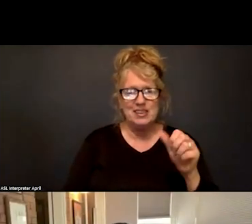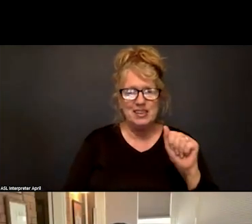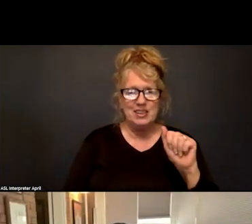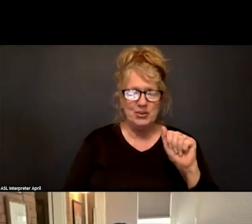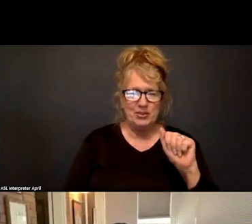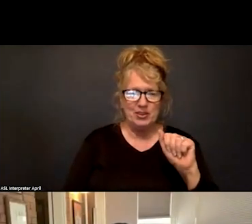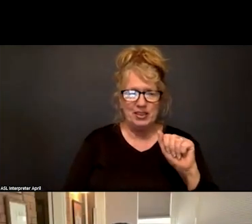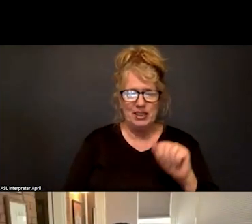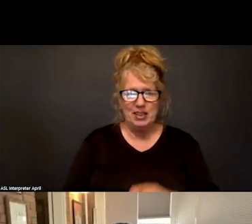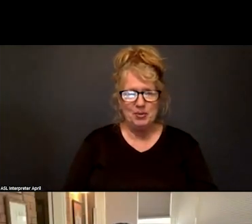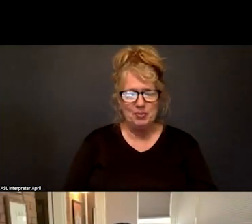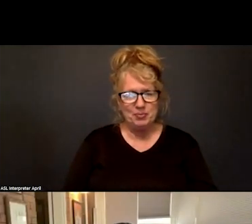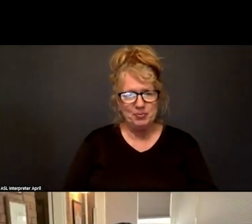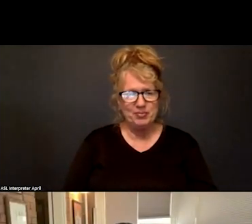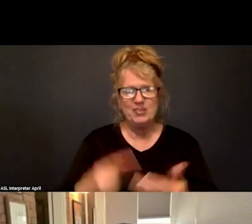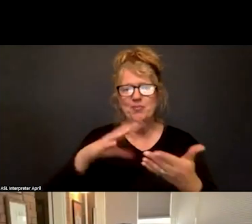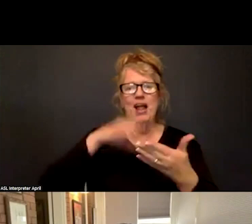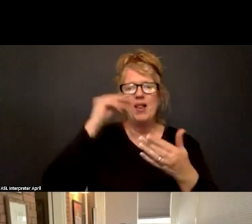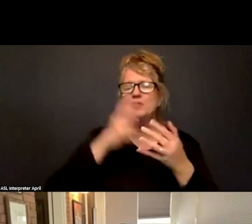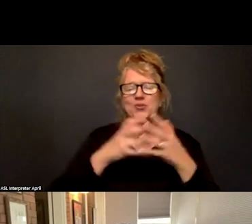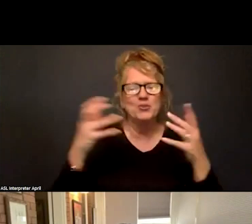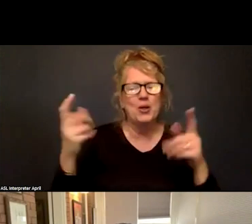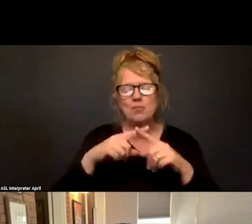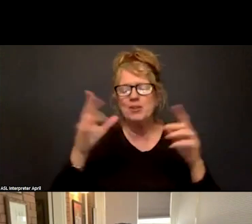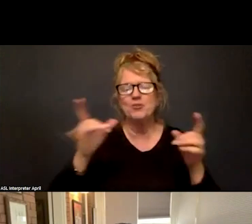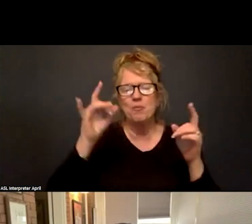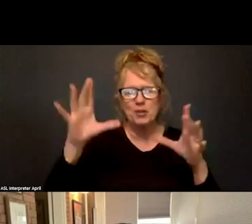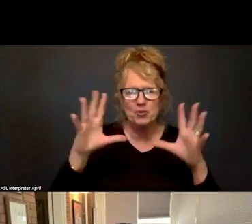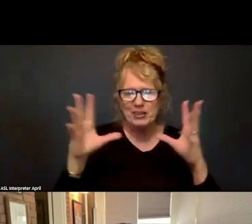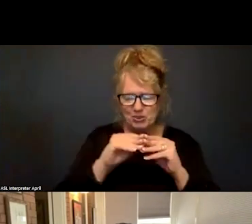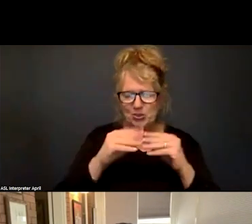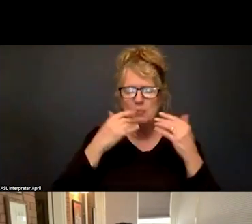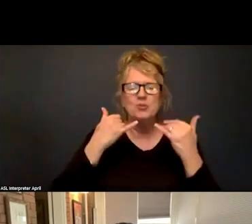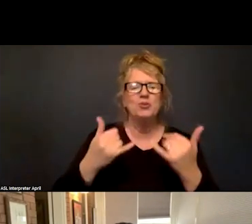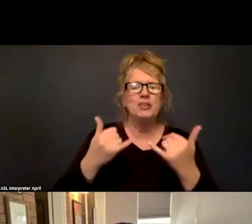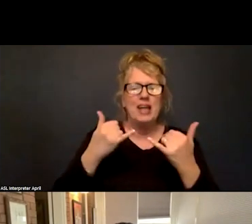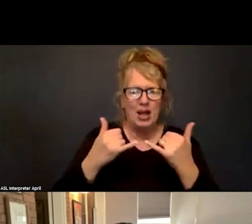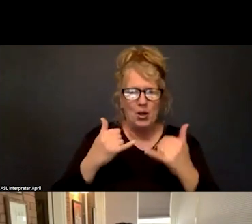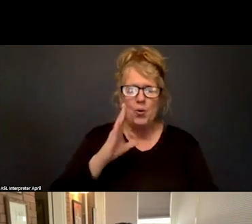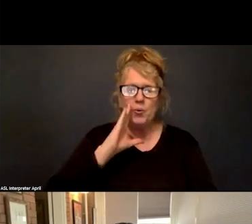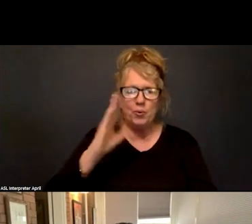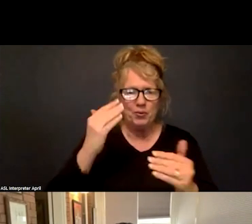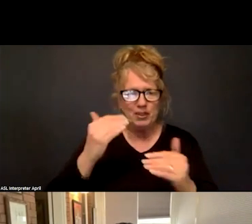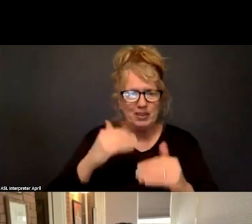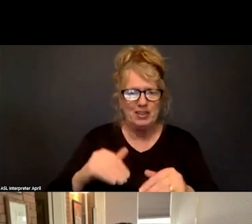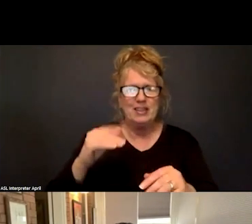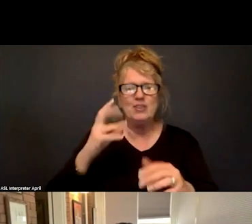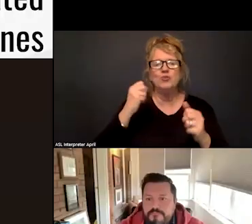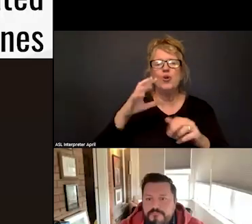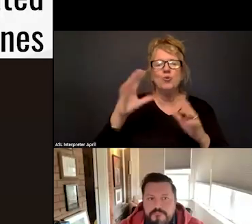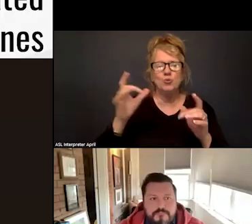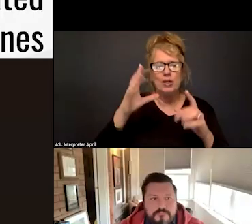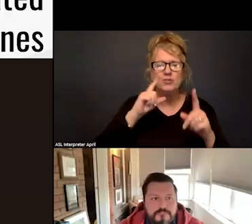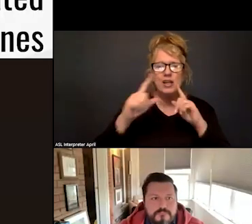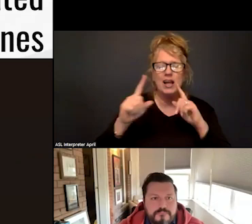Always learn so much from the Crisis Jam. And we are now going to move to Crisis Talk